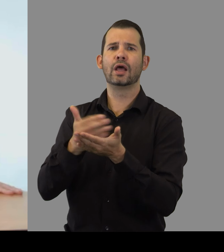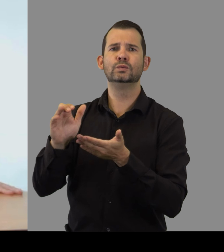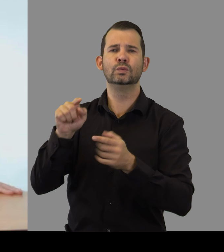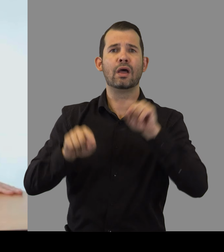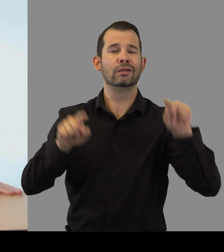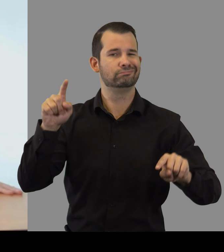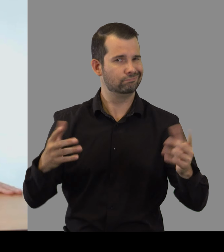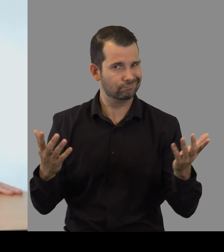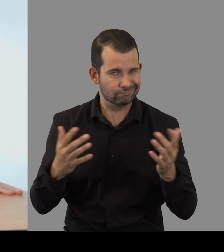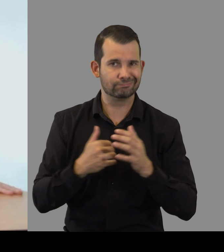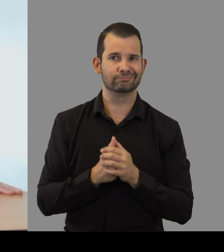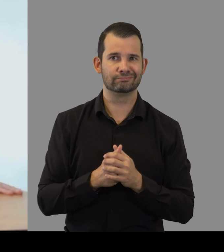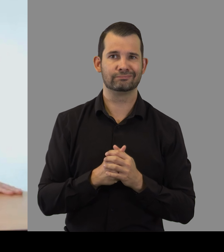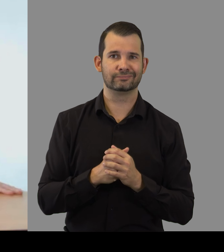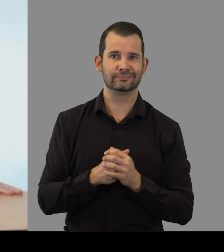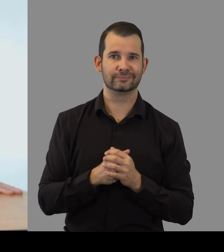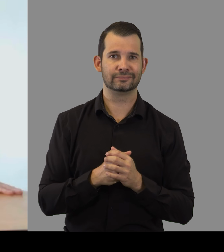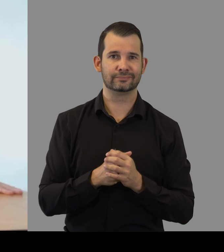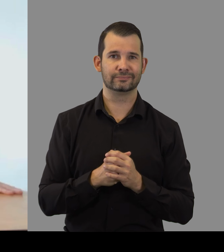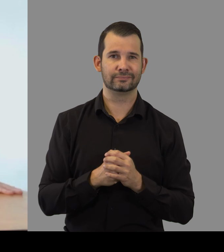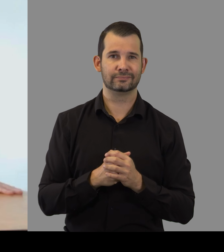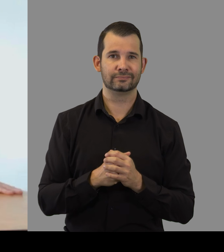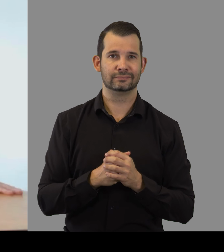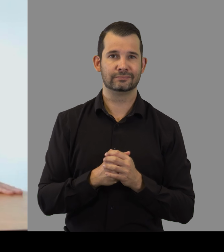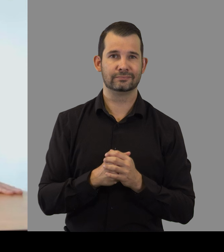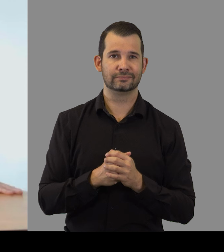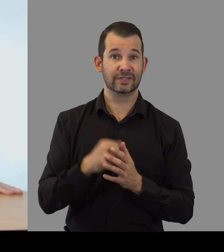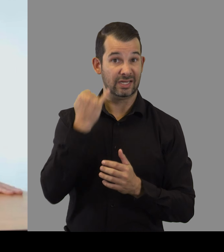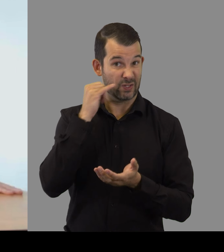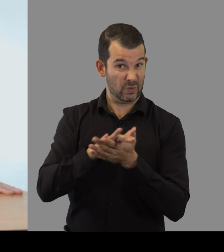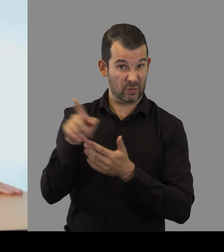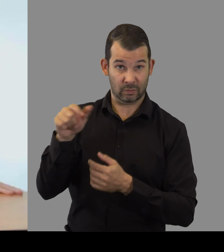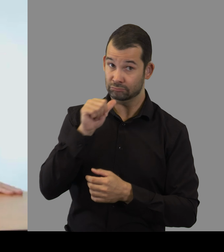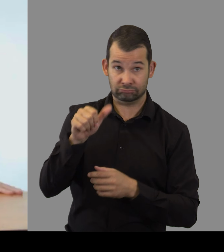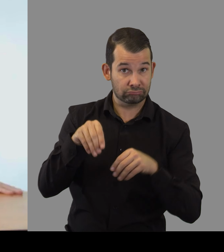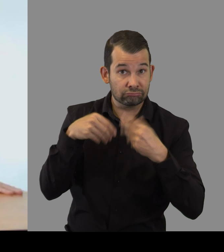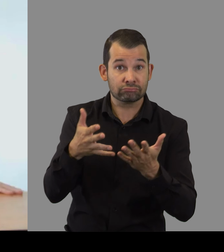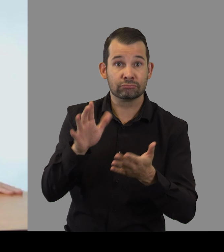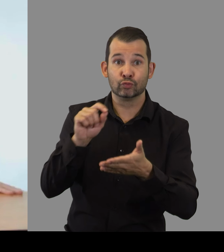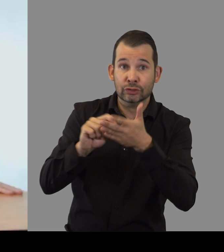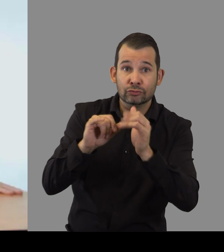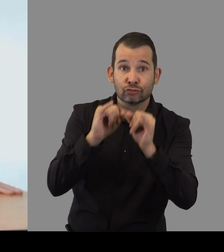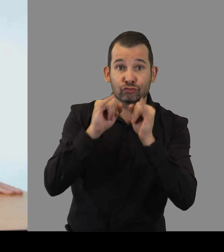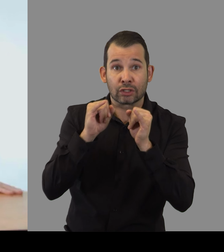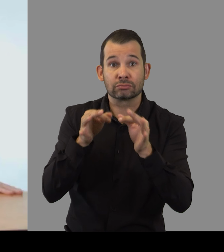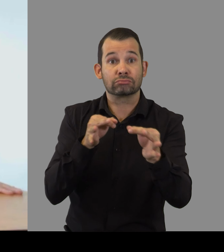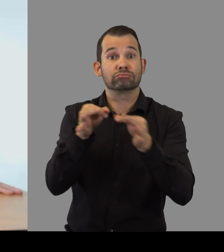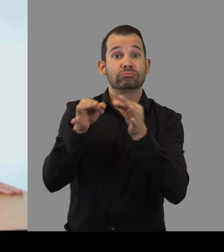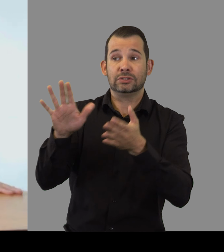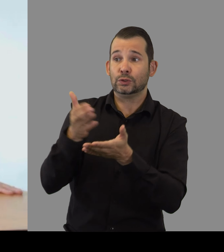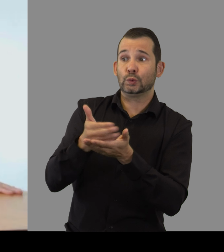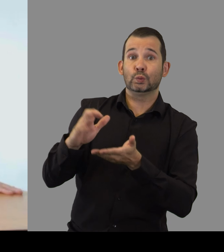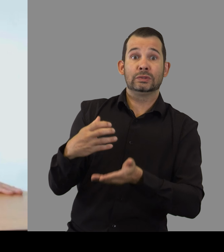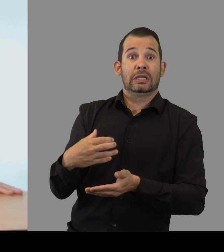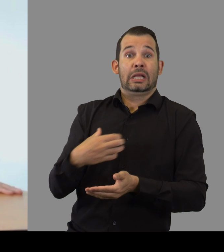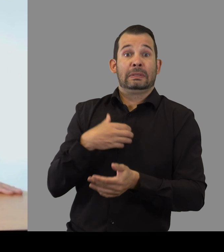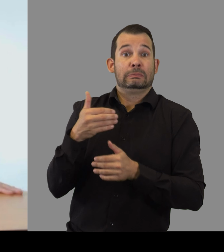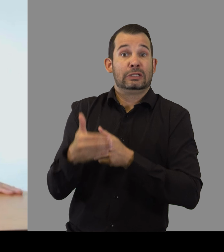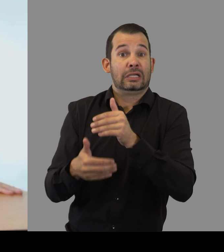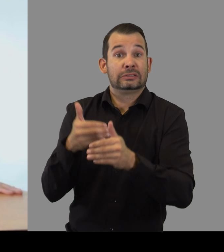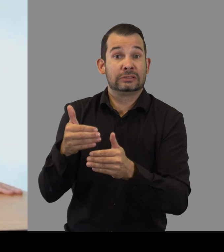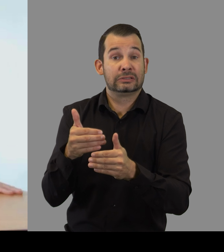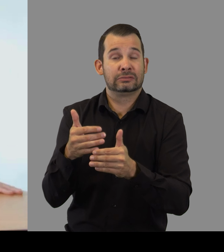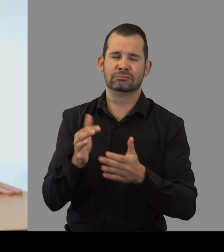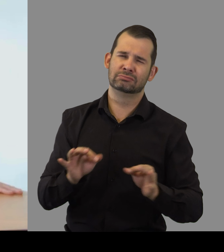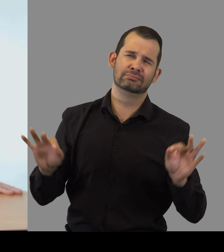appealing the exclusion. If the school does not provide you with written instructions on their exclusion